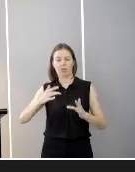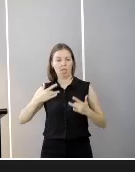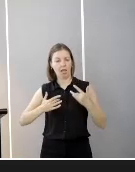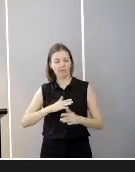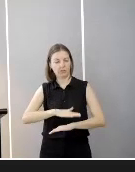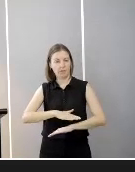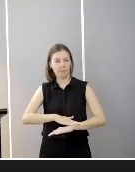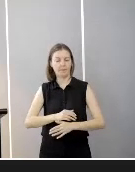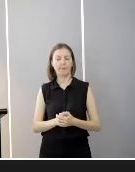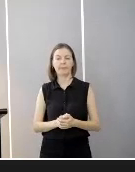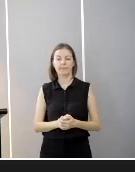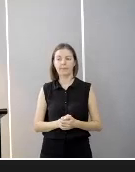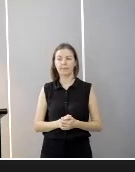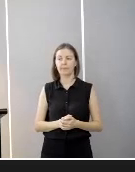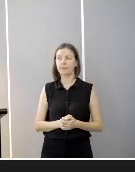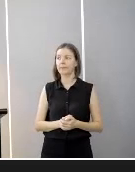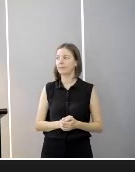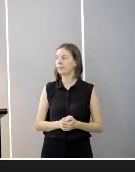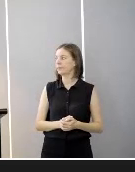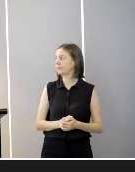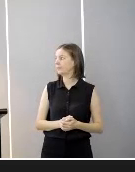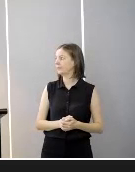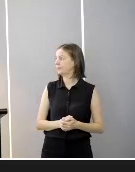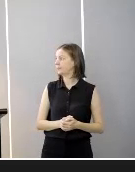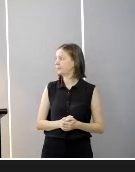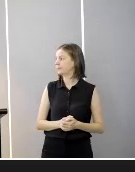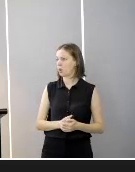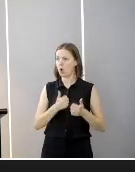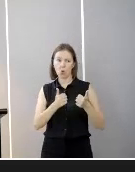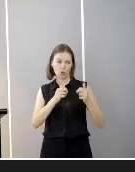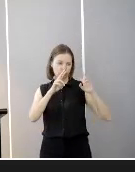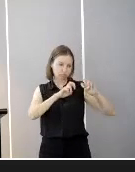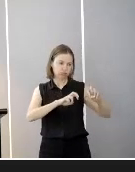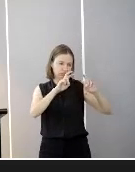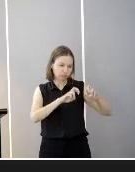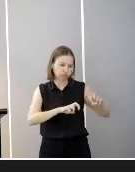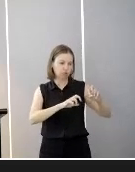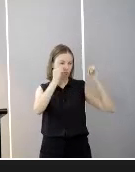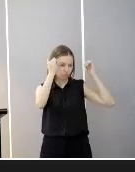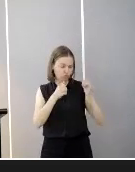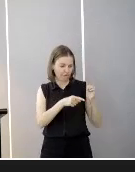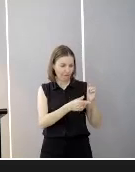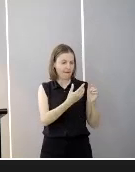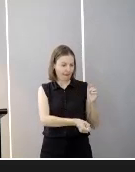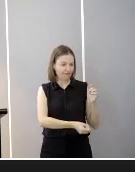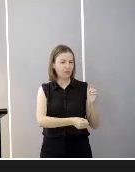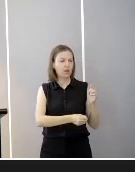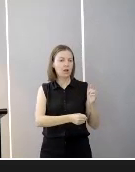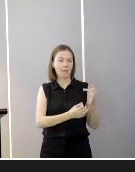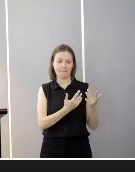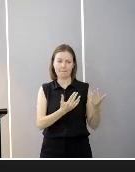slide, please. And we know from very good epidemiology that these problems tend to emerge when people are